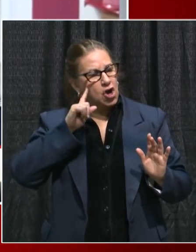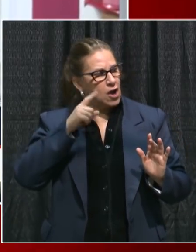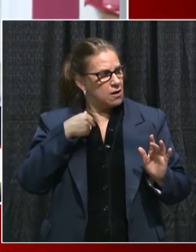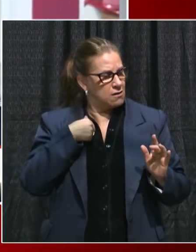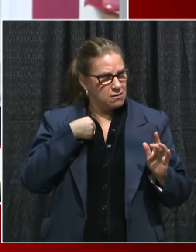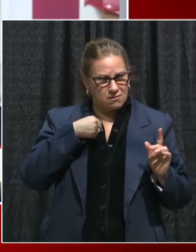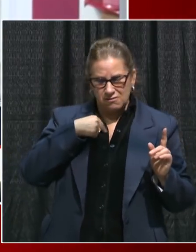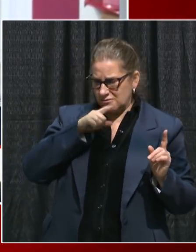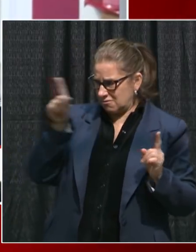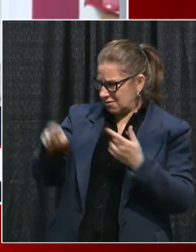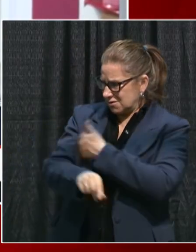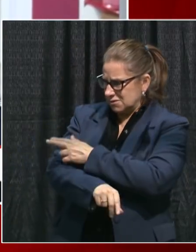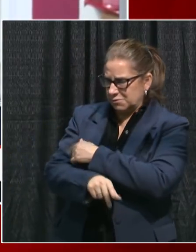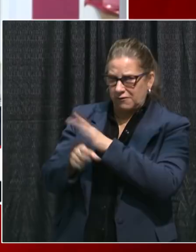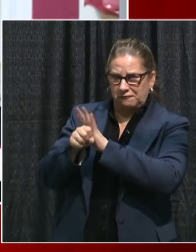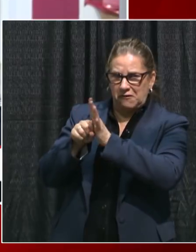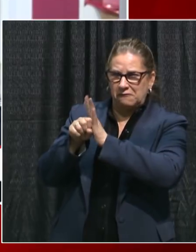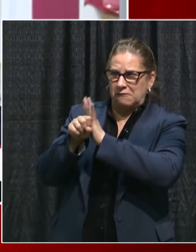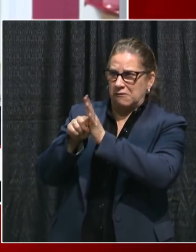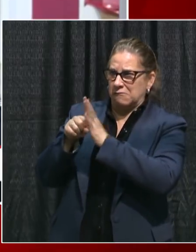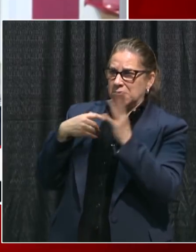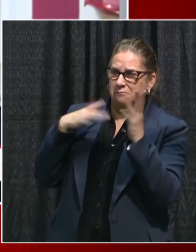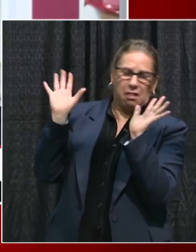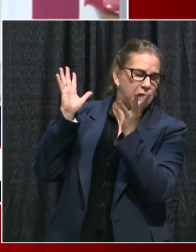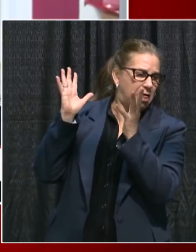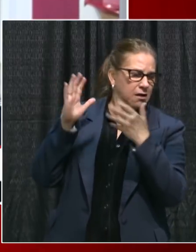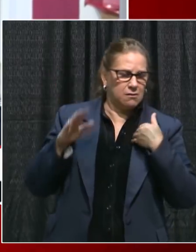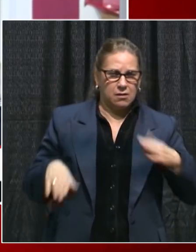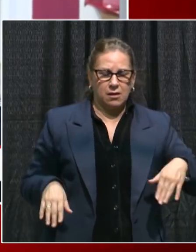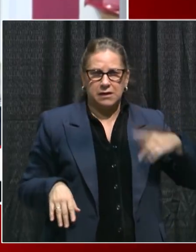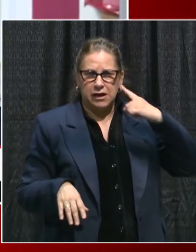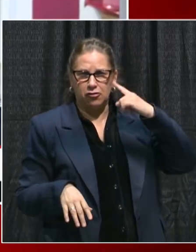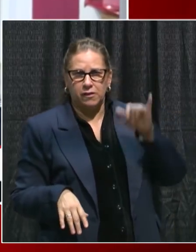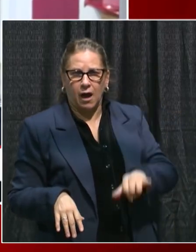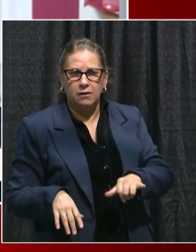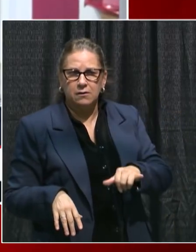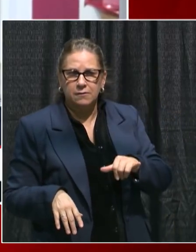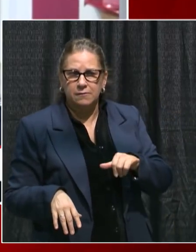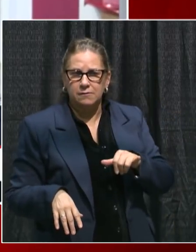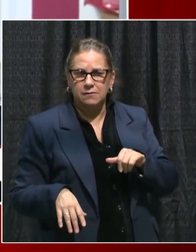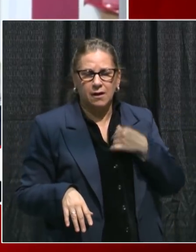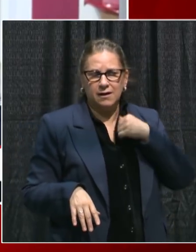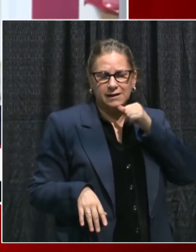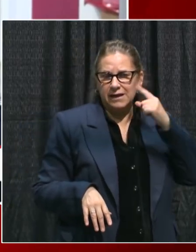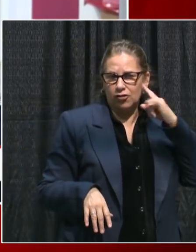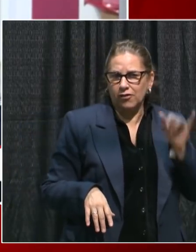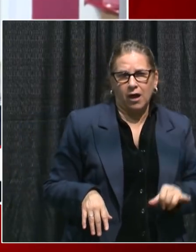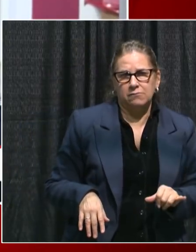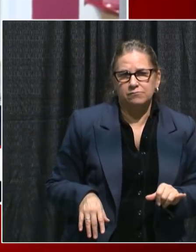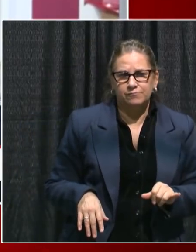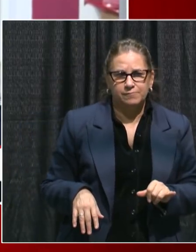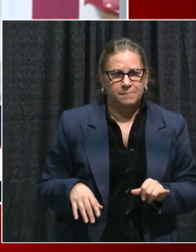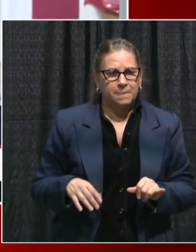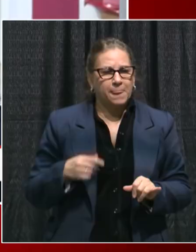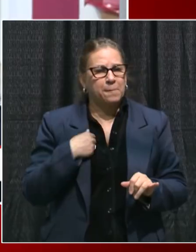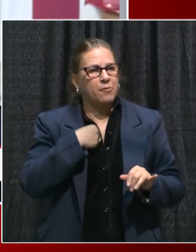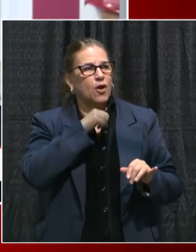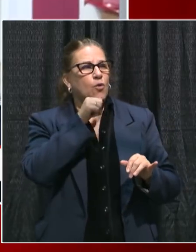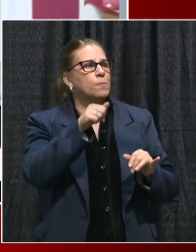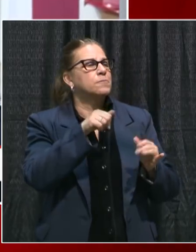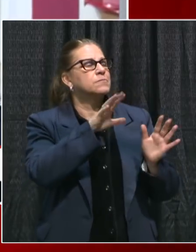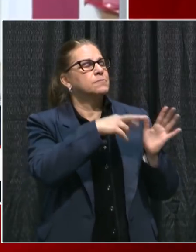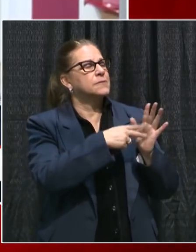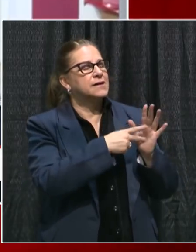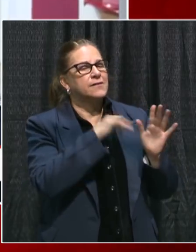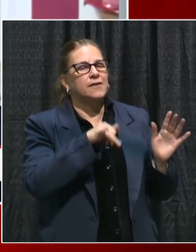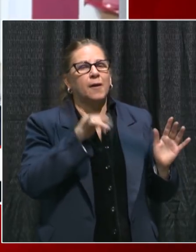haven't heard that. I didn't mean to imply that anybody had said they don't want their fellow Washingtonians to not have a hospital bed, but people